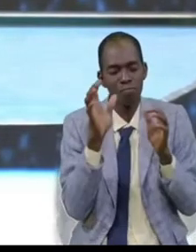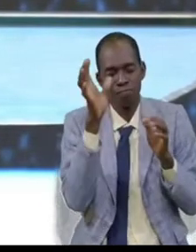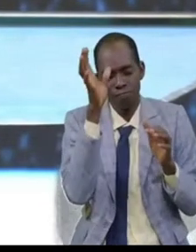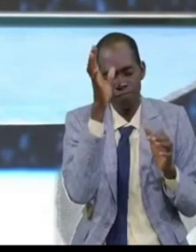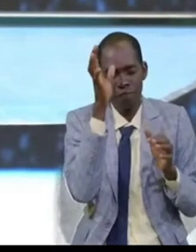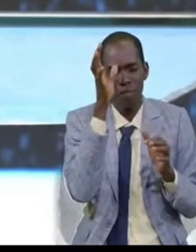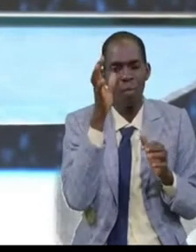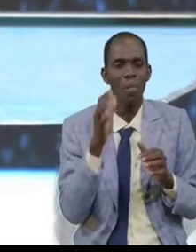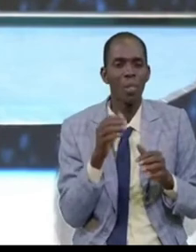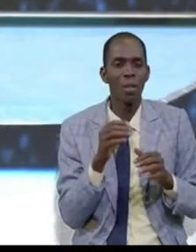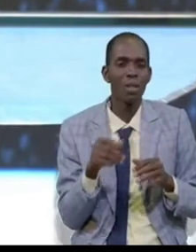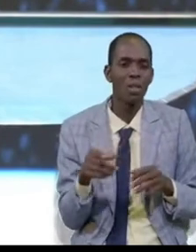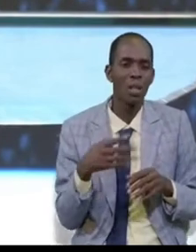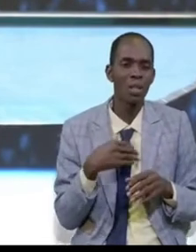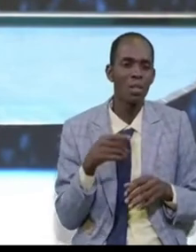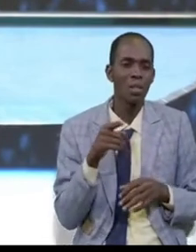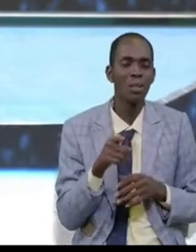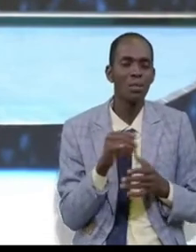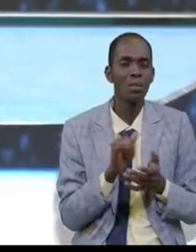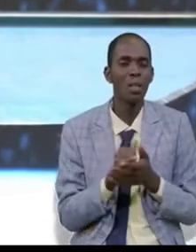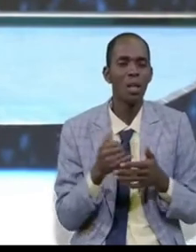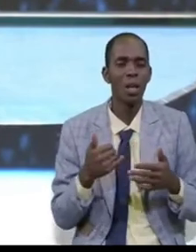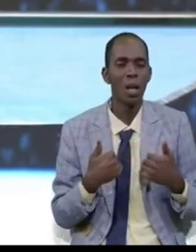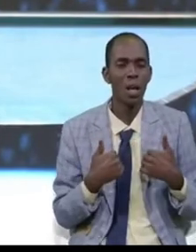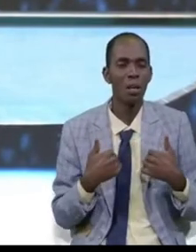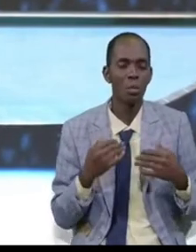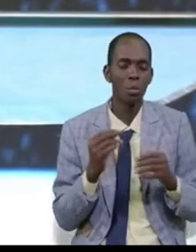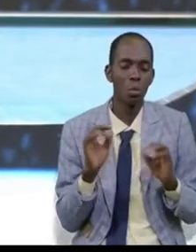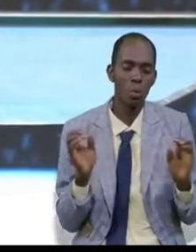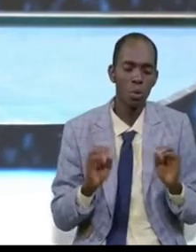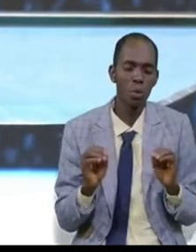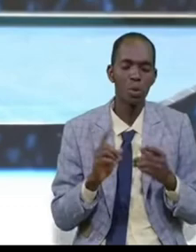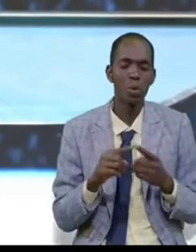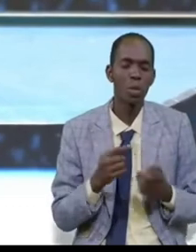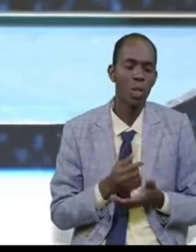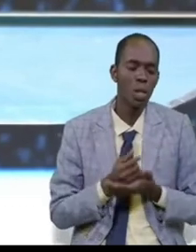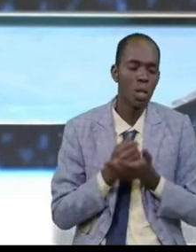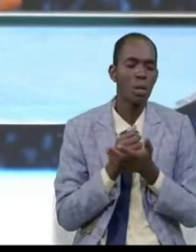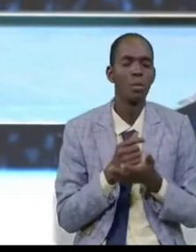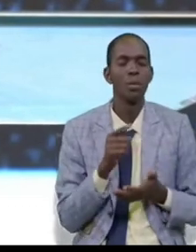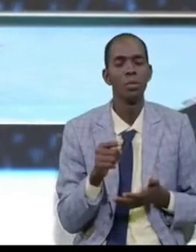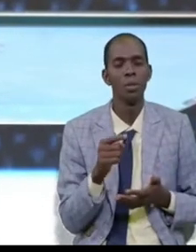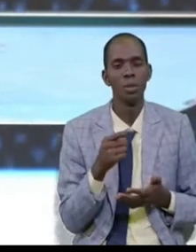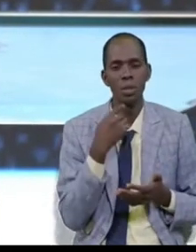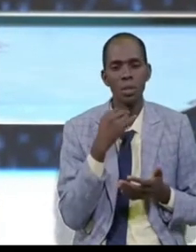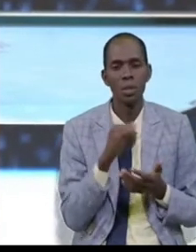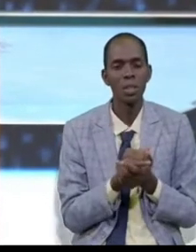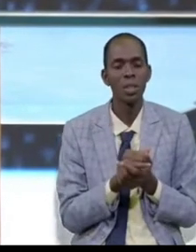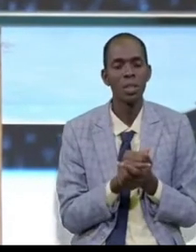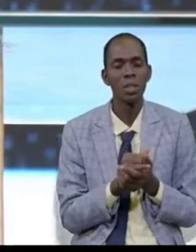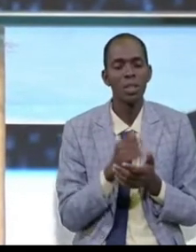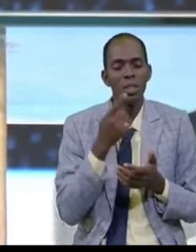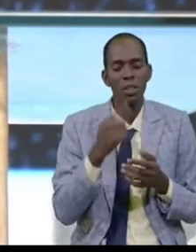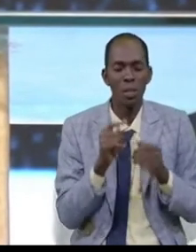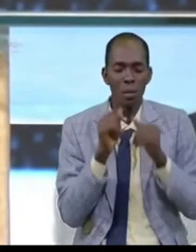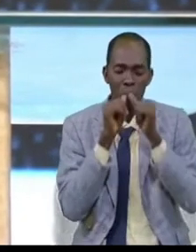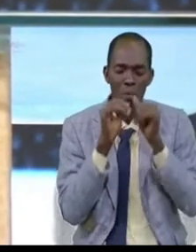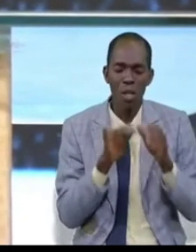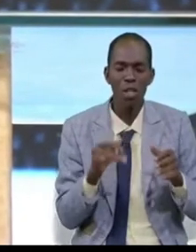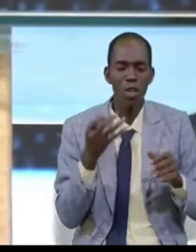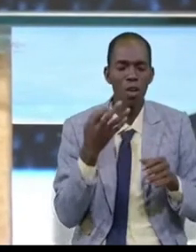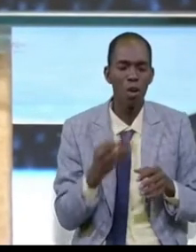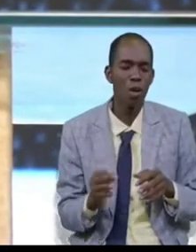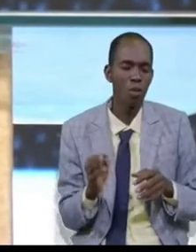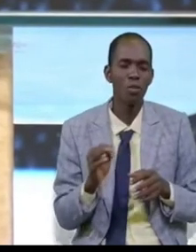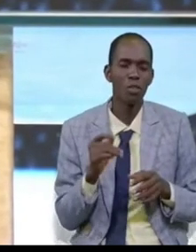him that had none to help him. Verse 13, it says, the blessing of him that